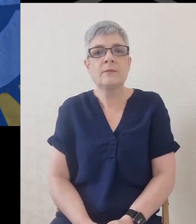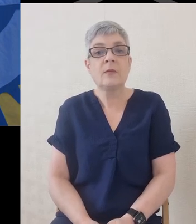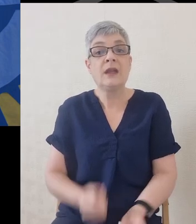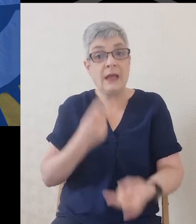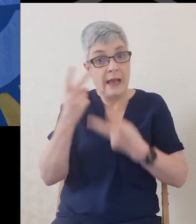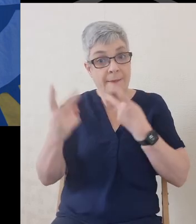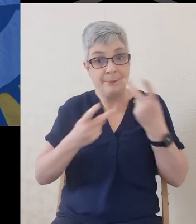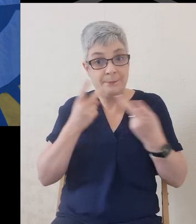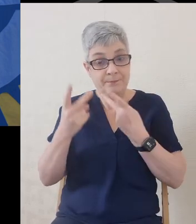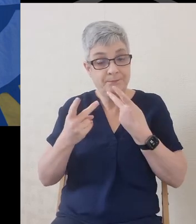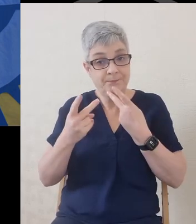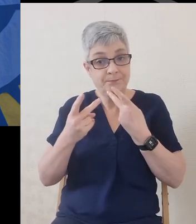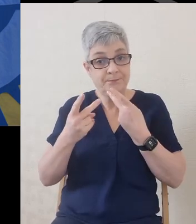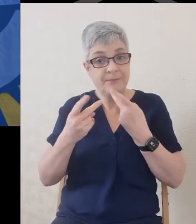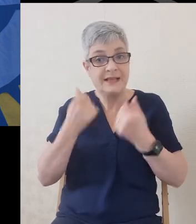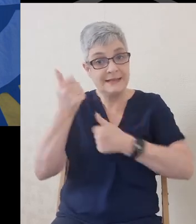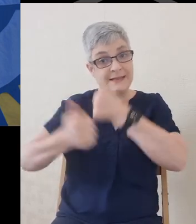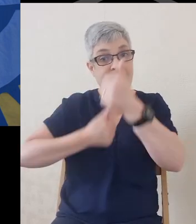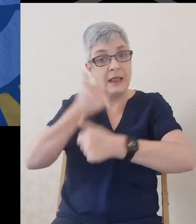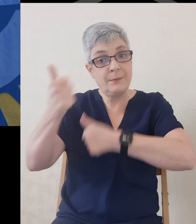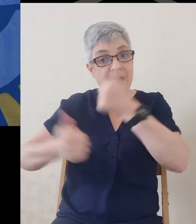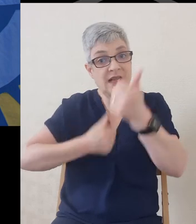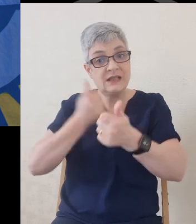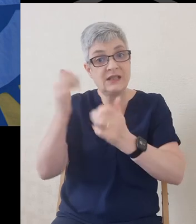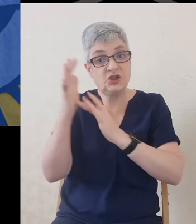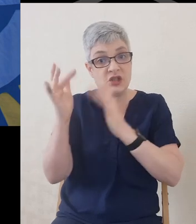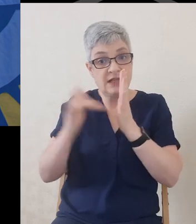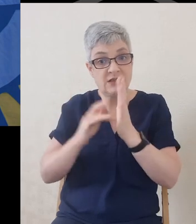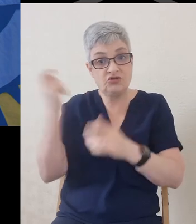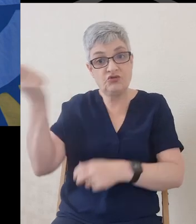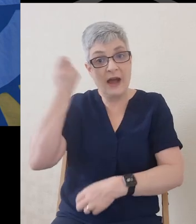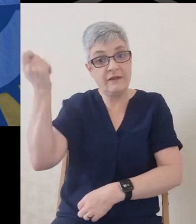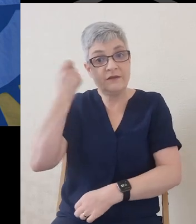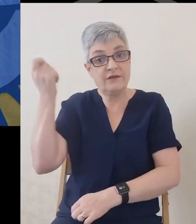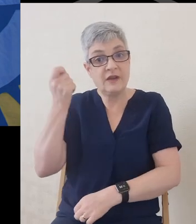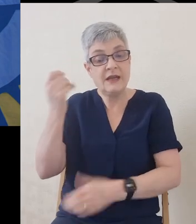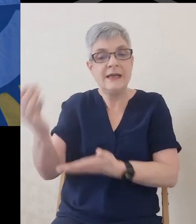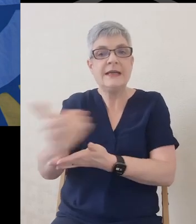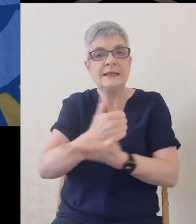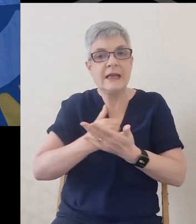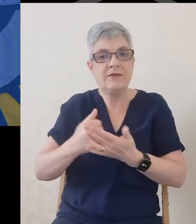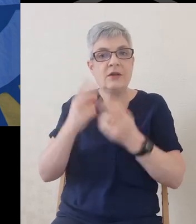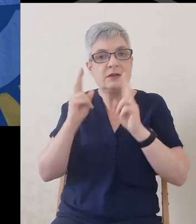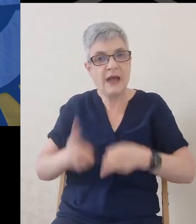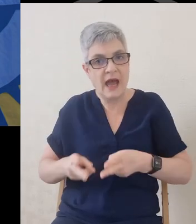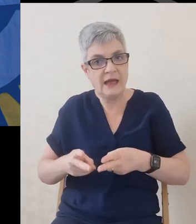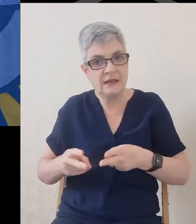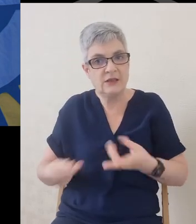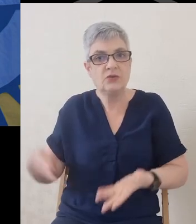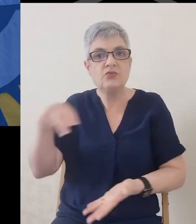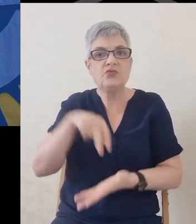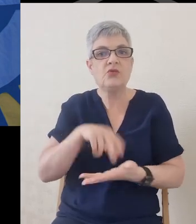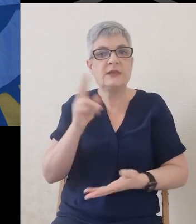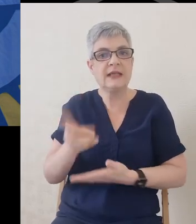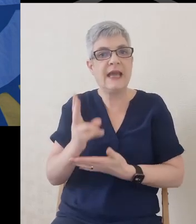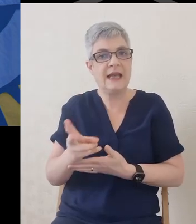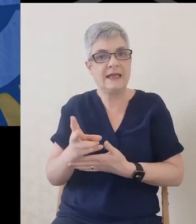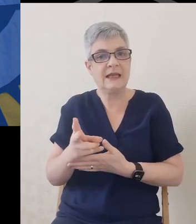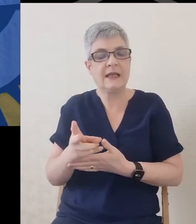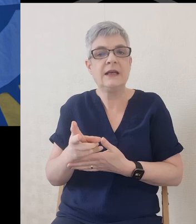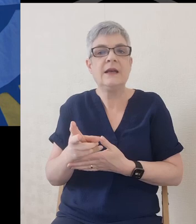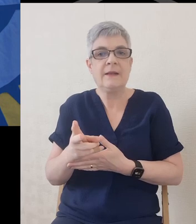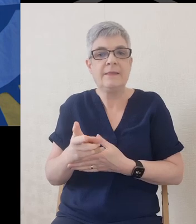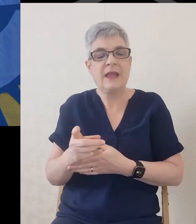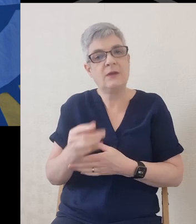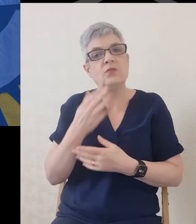A hymn that celebrates the triumph of Jesus and the Savior died but rose again. And after we've sung this hymn, they're shared together